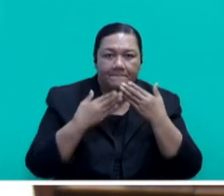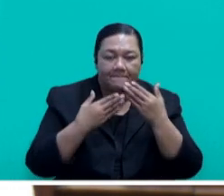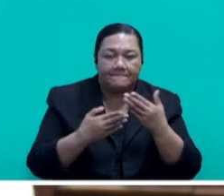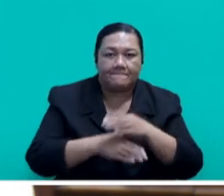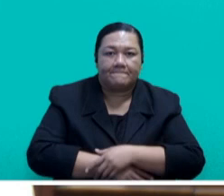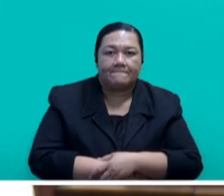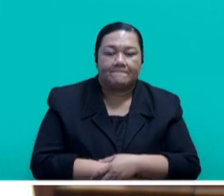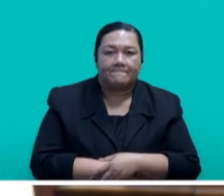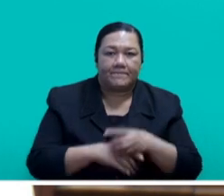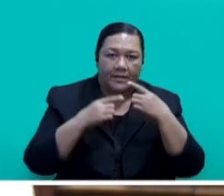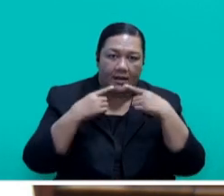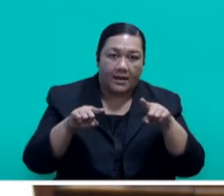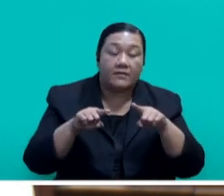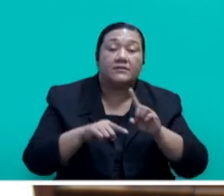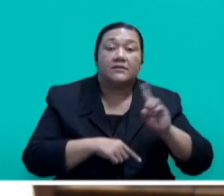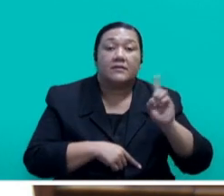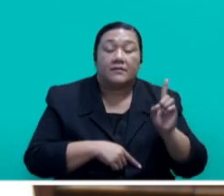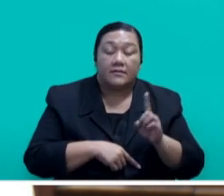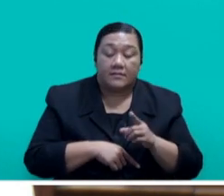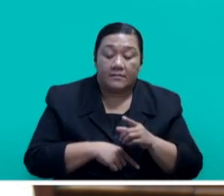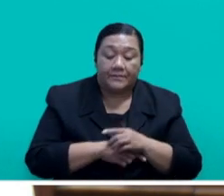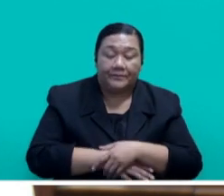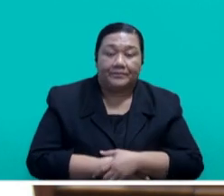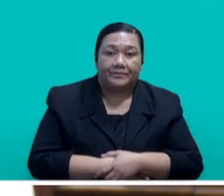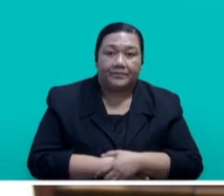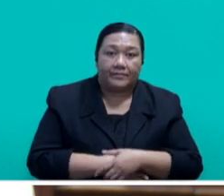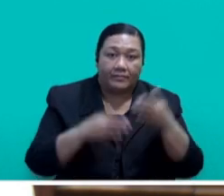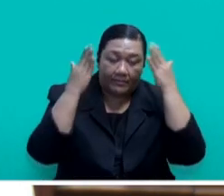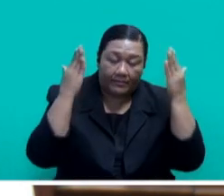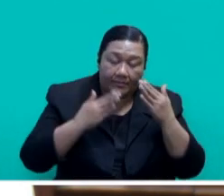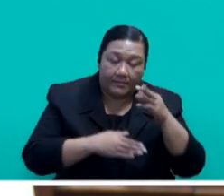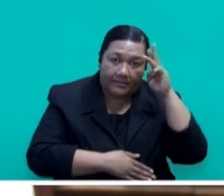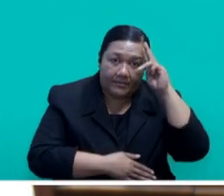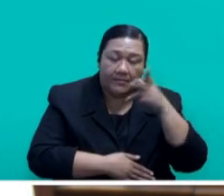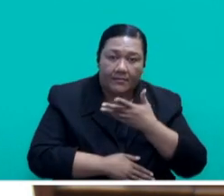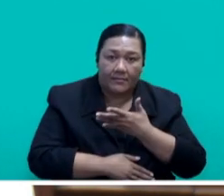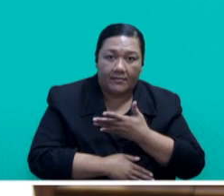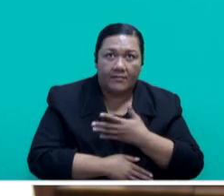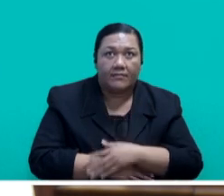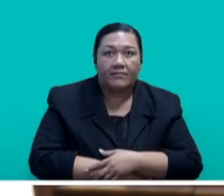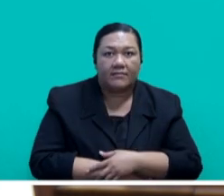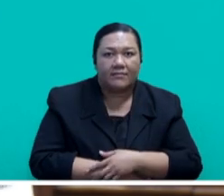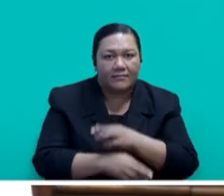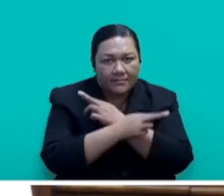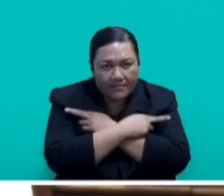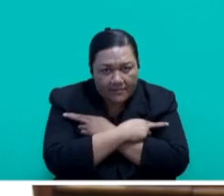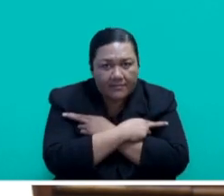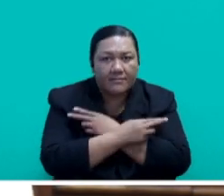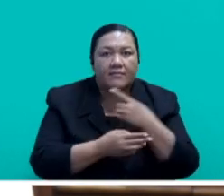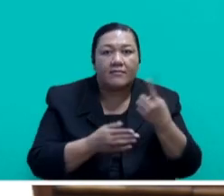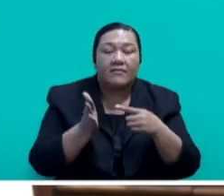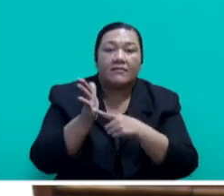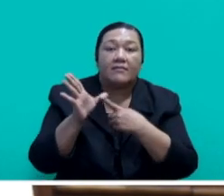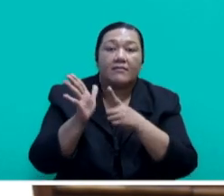Mr. Speaker, sir, I'd like to pay tribute to the late Taufa Wakatale,